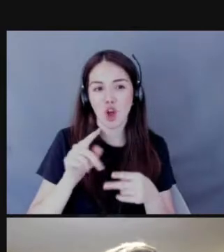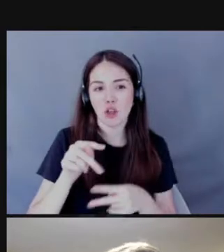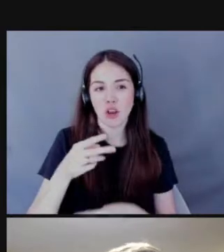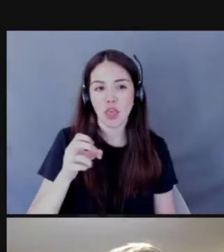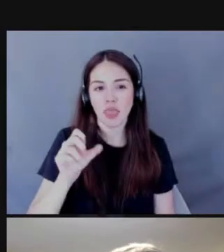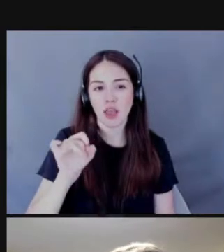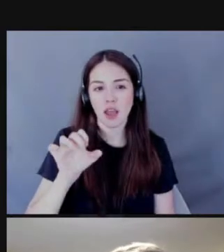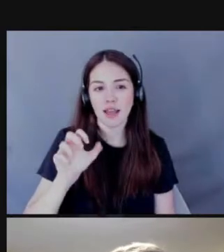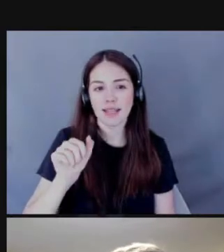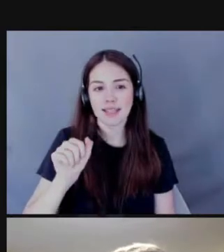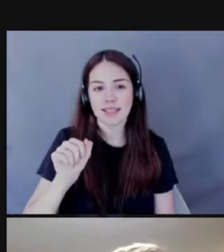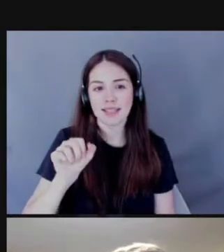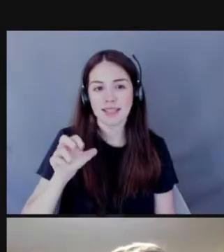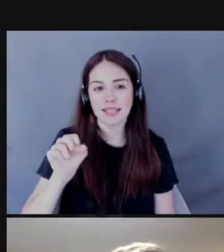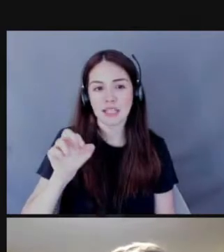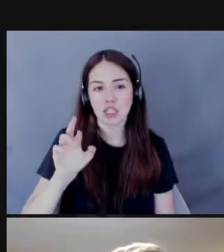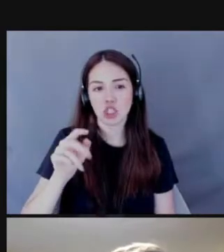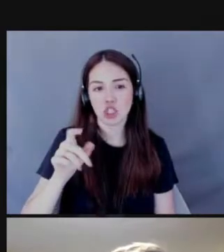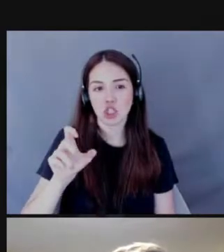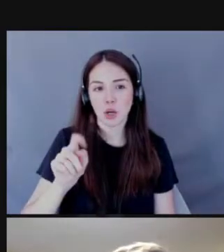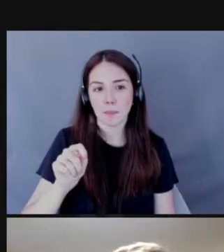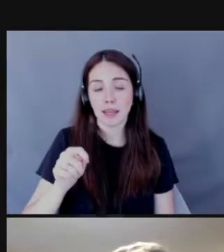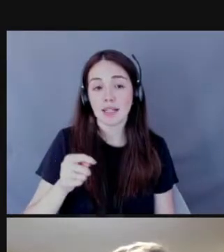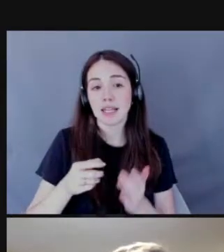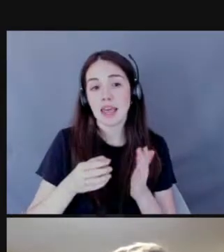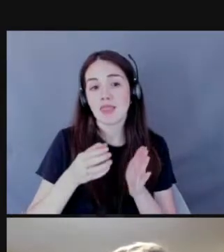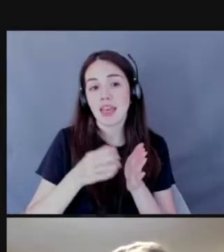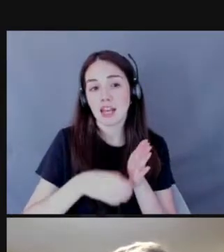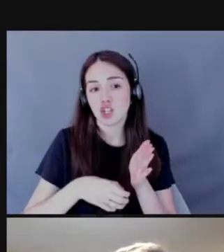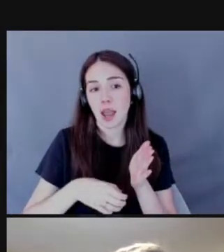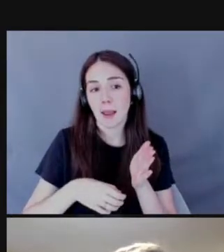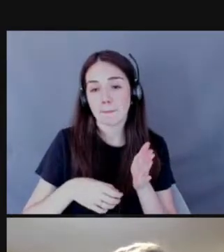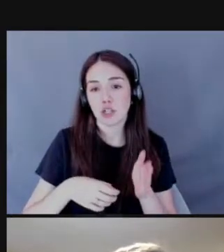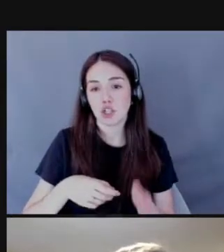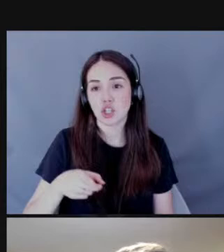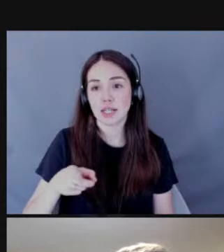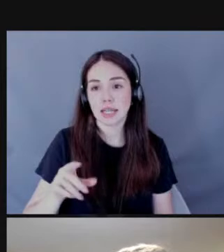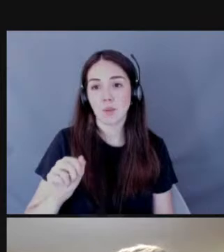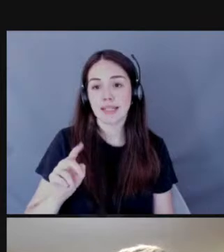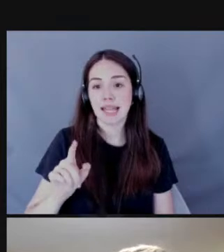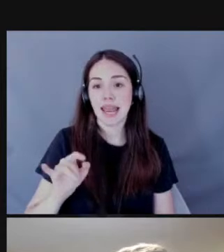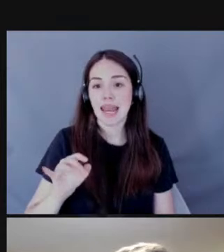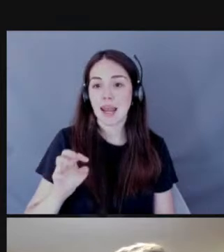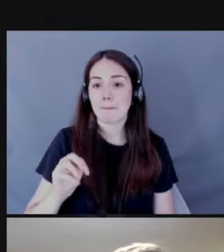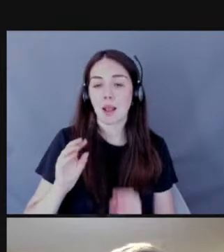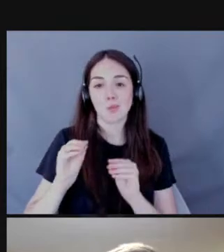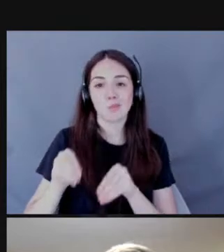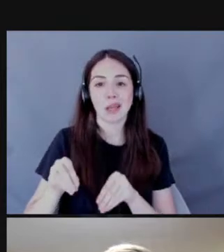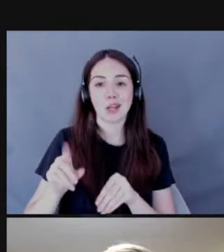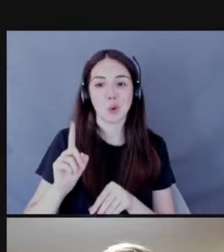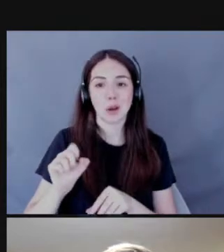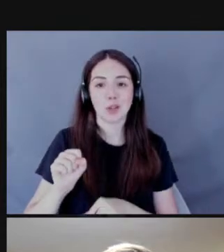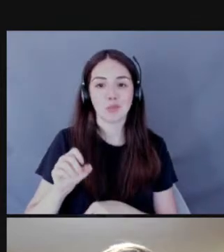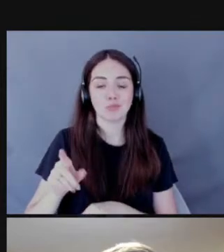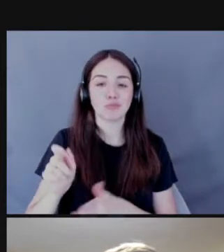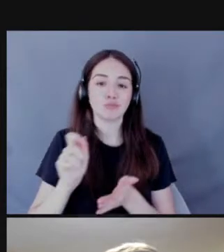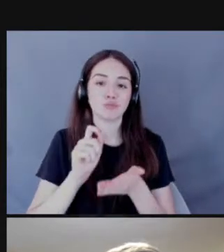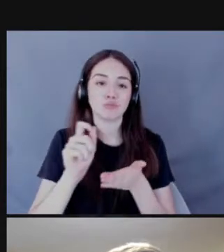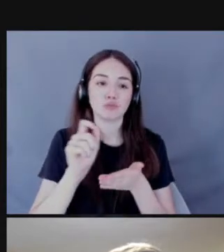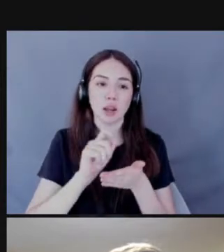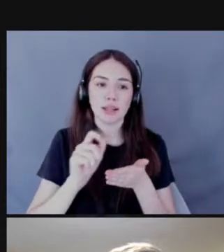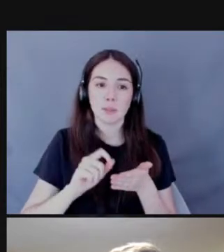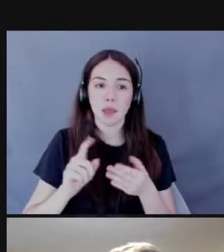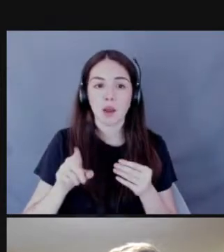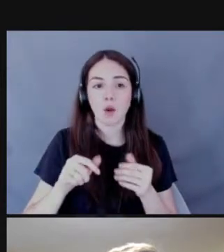And in that chapter, William Elliott, who was an antebellum planter in South Carolina, he writes about how sea